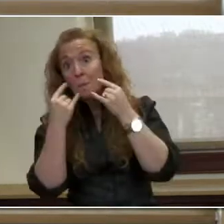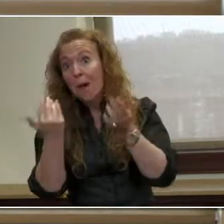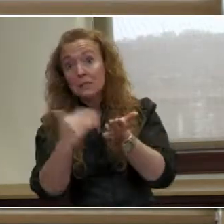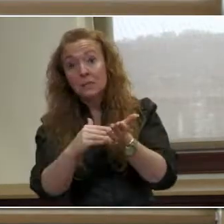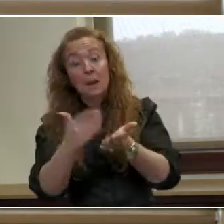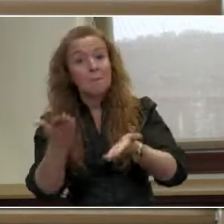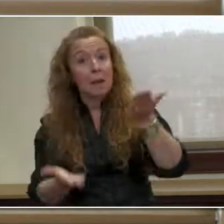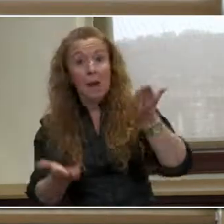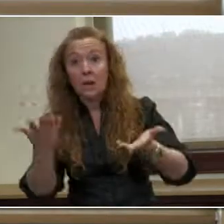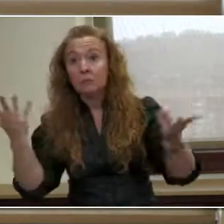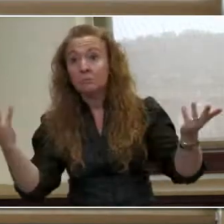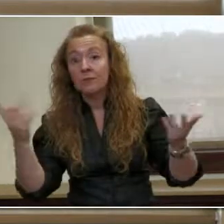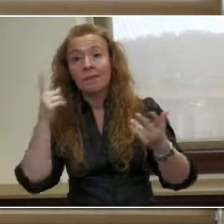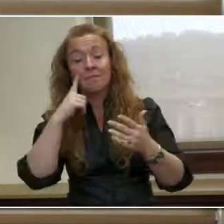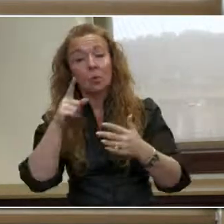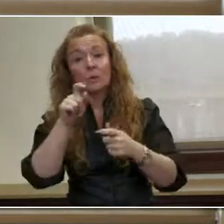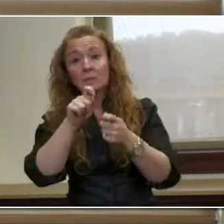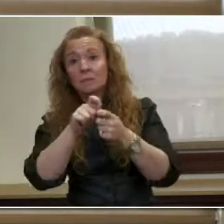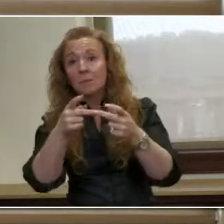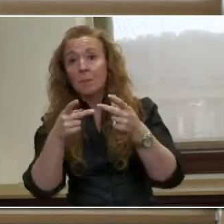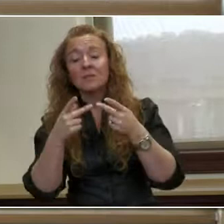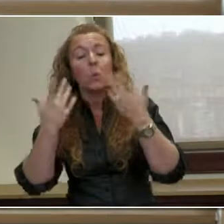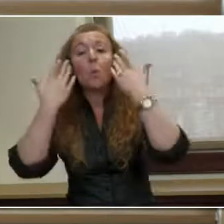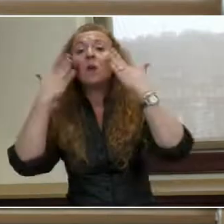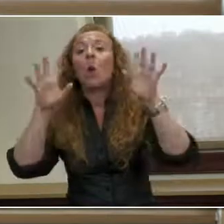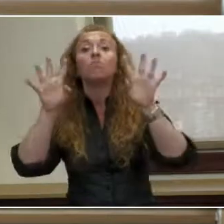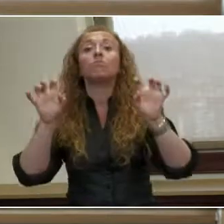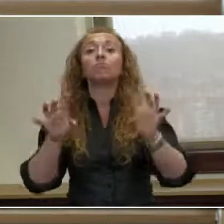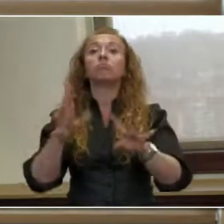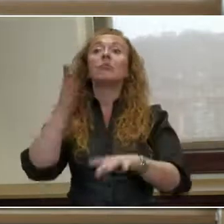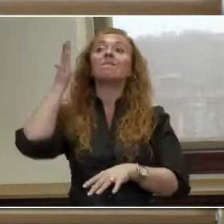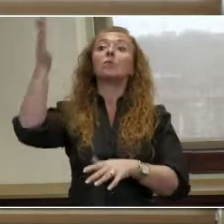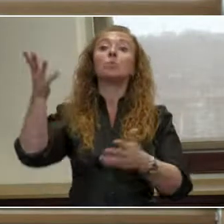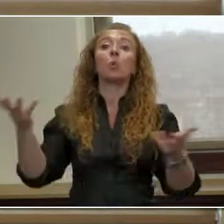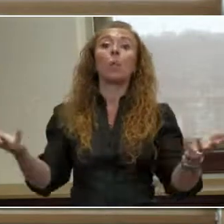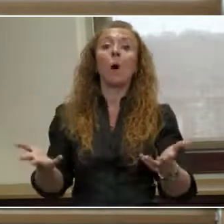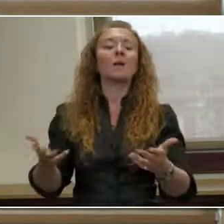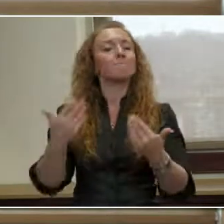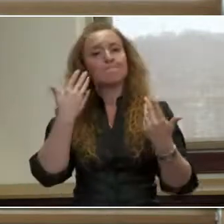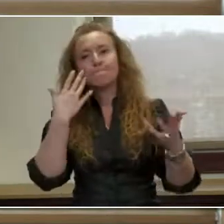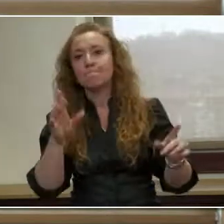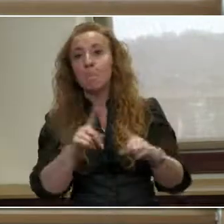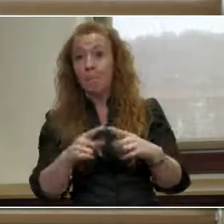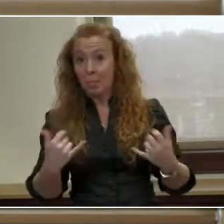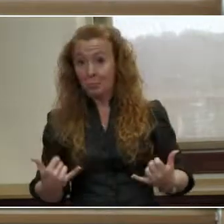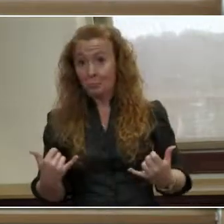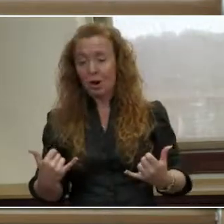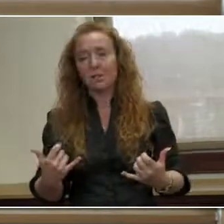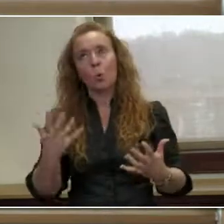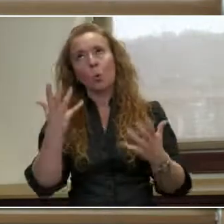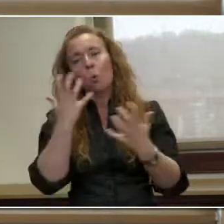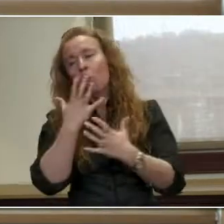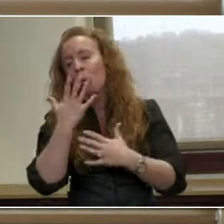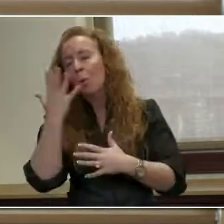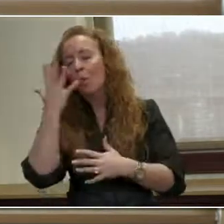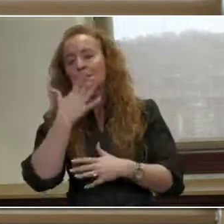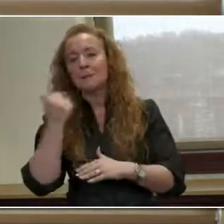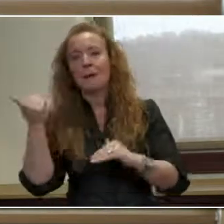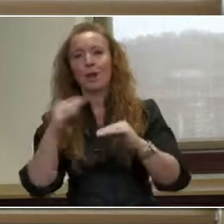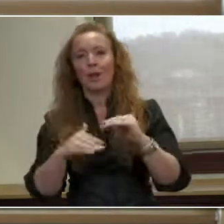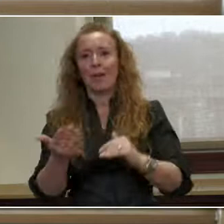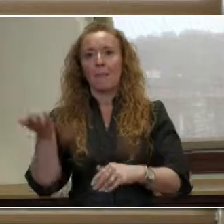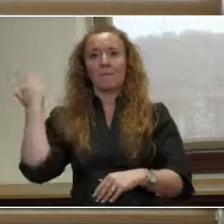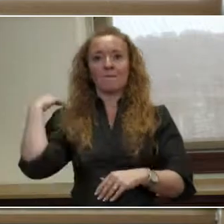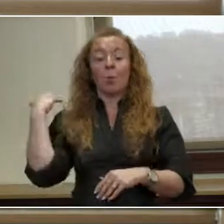limited time in certain settings. We don't know what the future holds, but we do know that the present looks much better than it did last month,